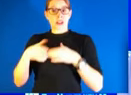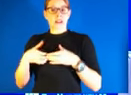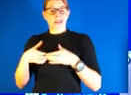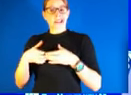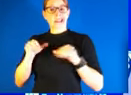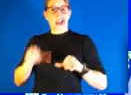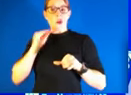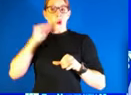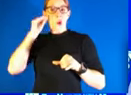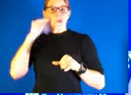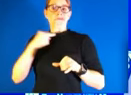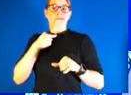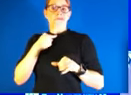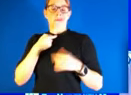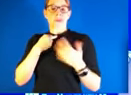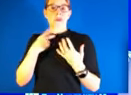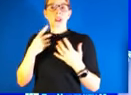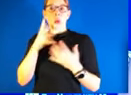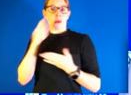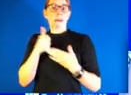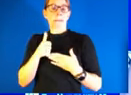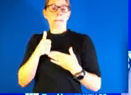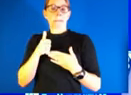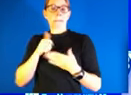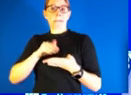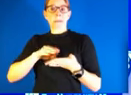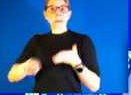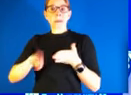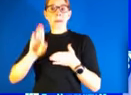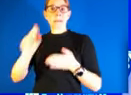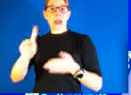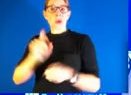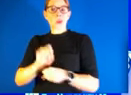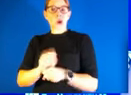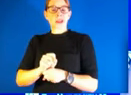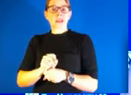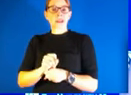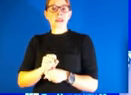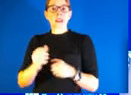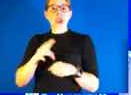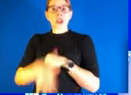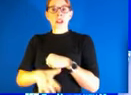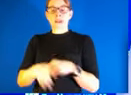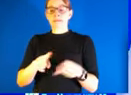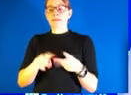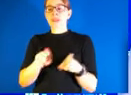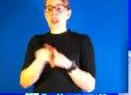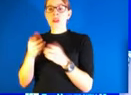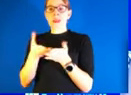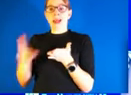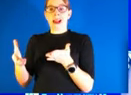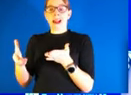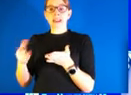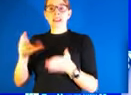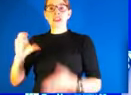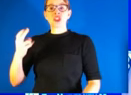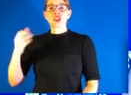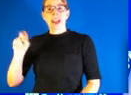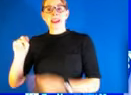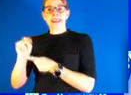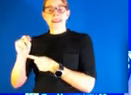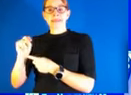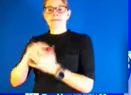That will help that. We also know that supply chain is another big component of that. Right now, we are not short